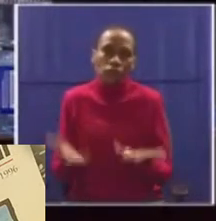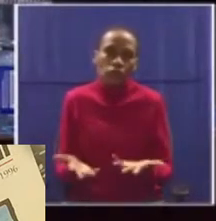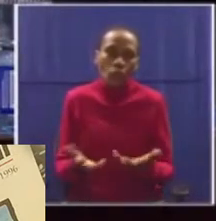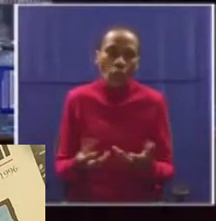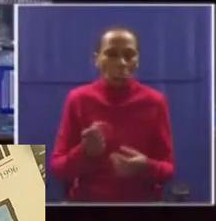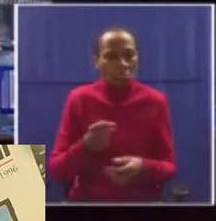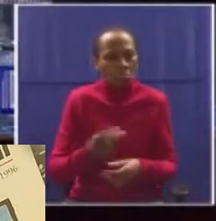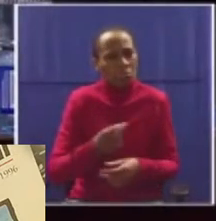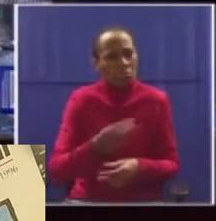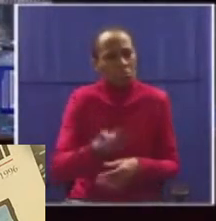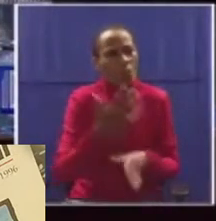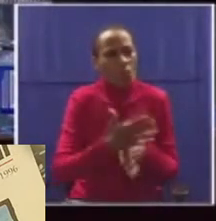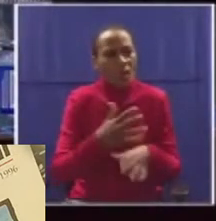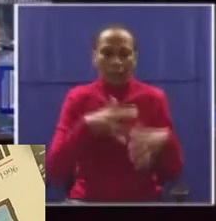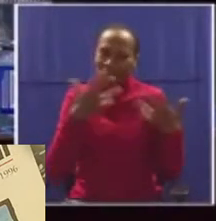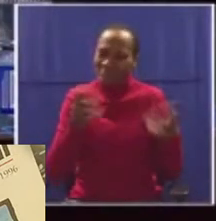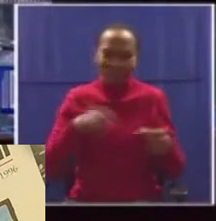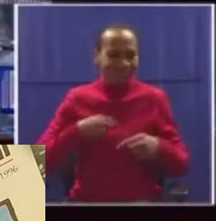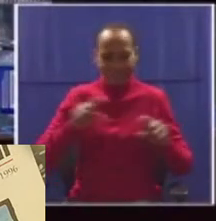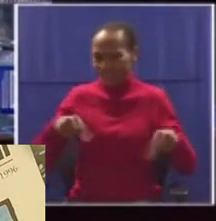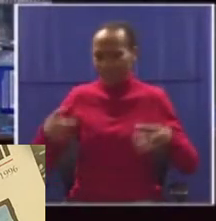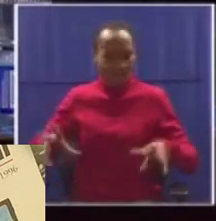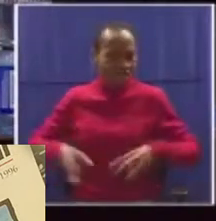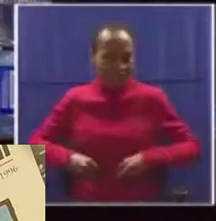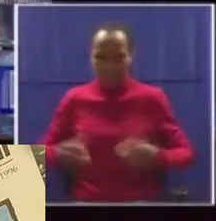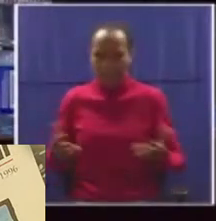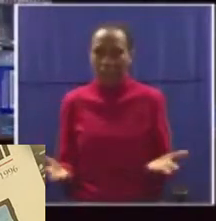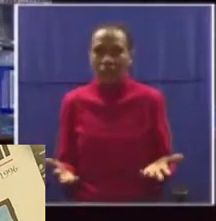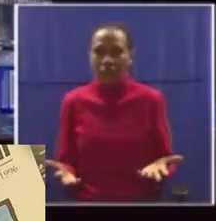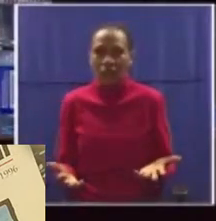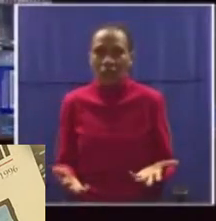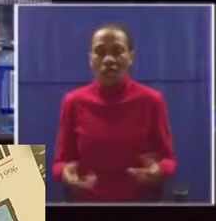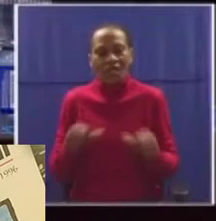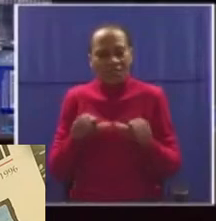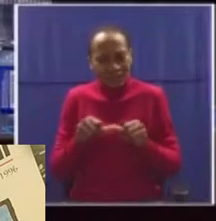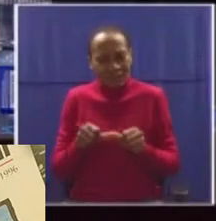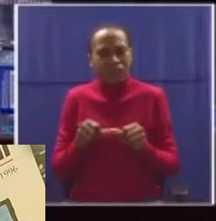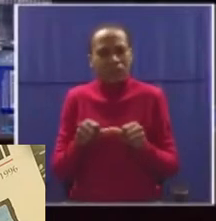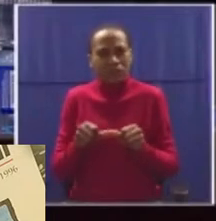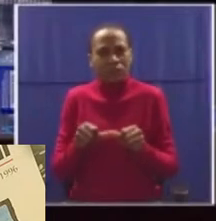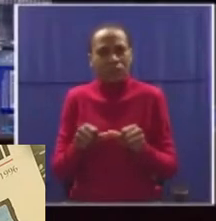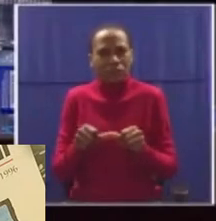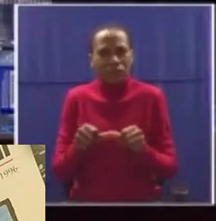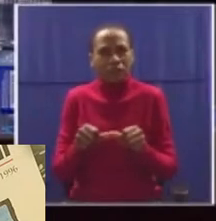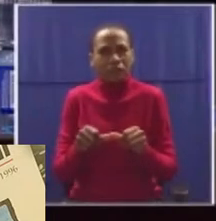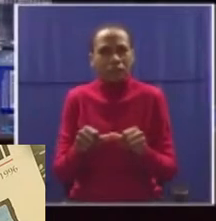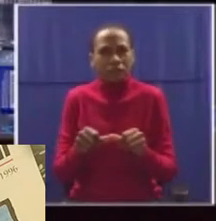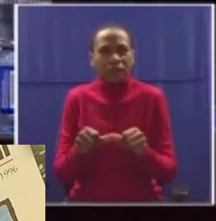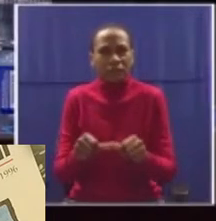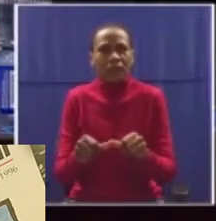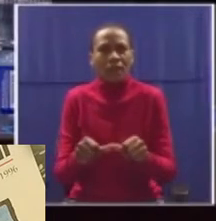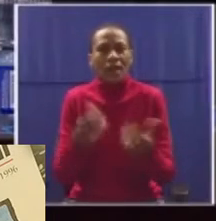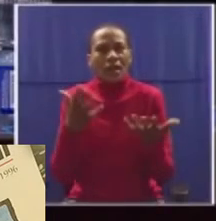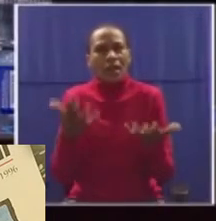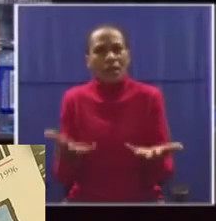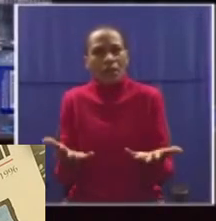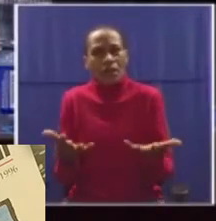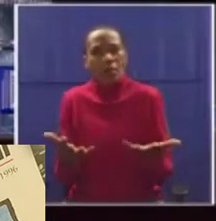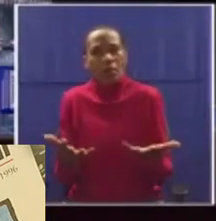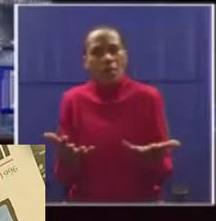of urgency is unacceptable they their continued inaction as severely